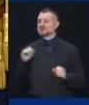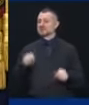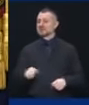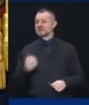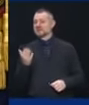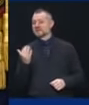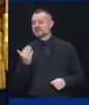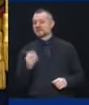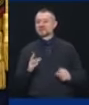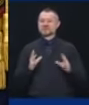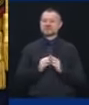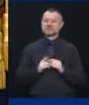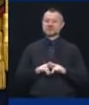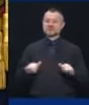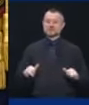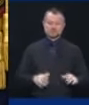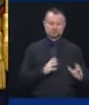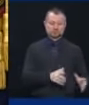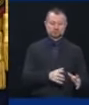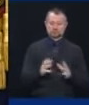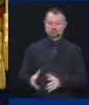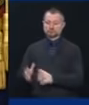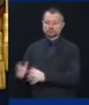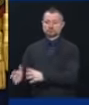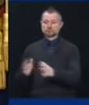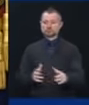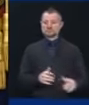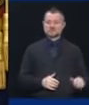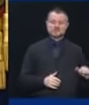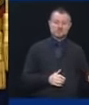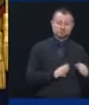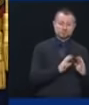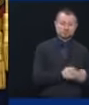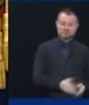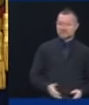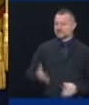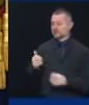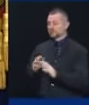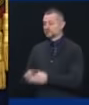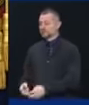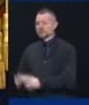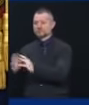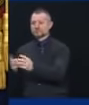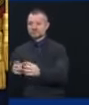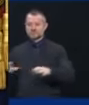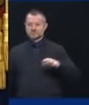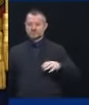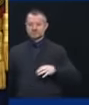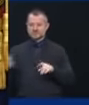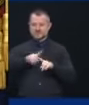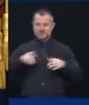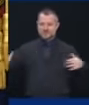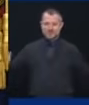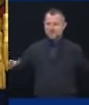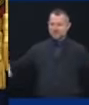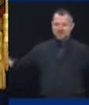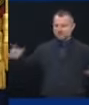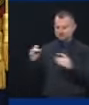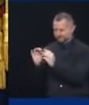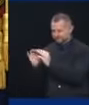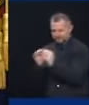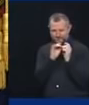on with 10 people in each meeting. That complicates it. That